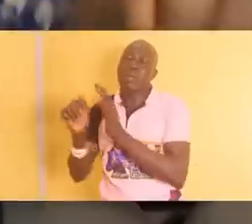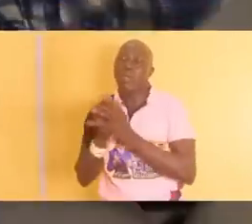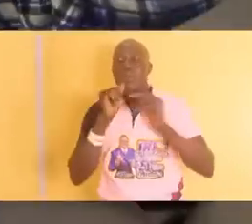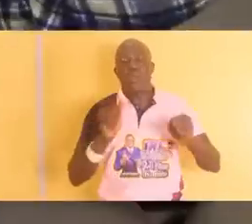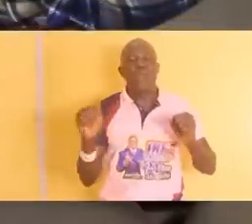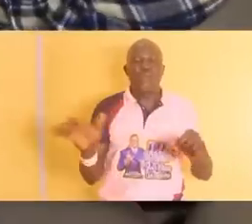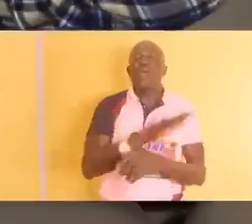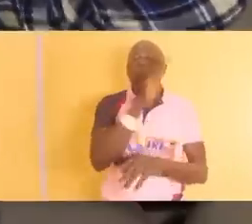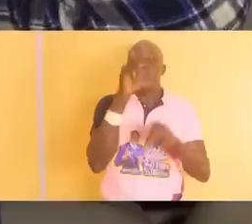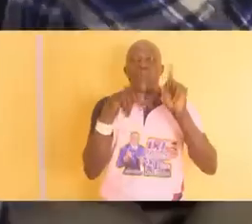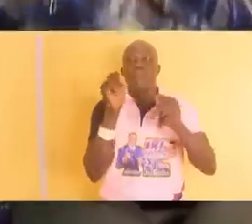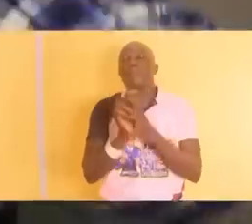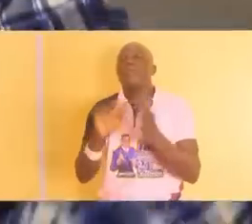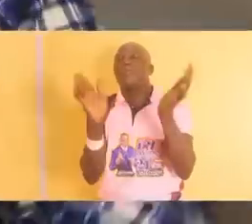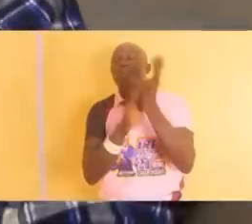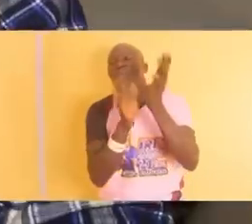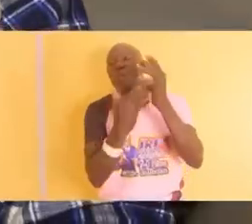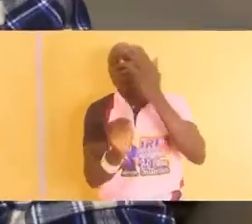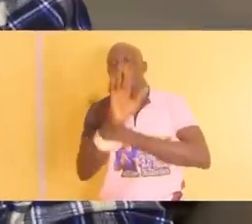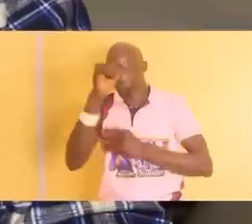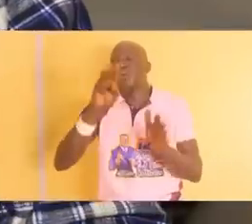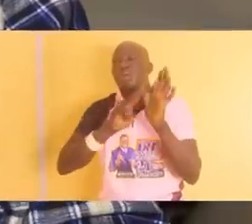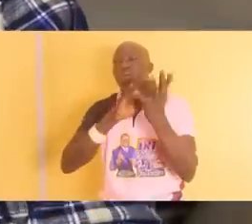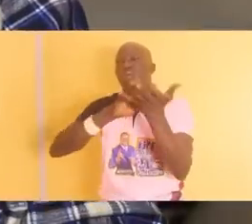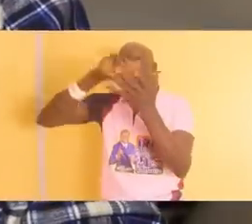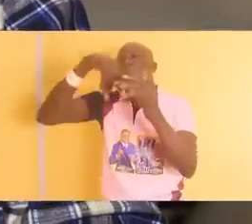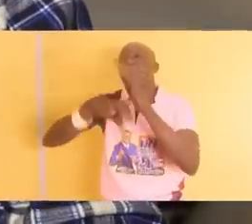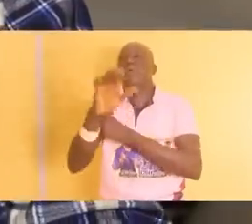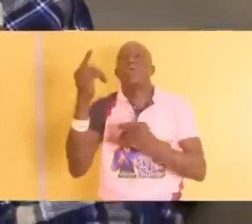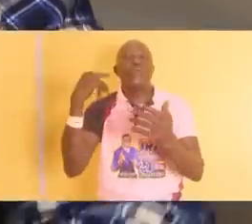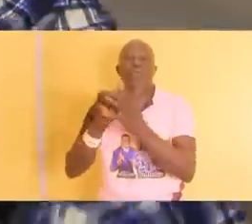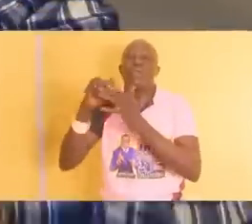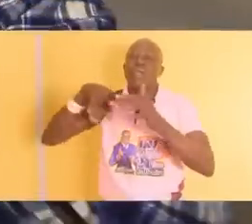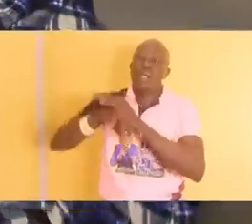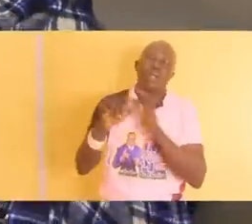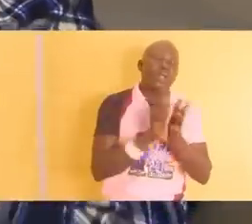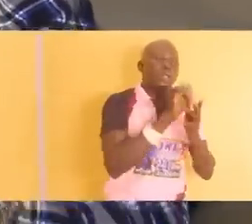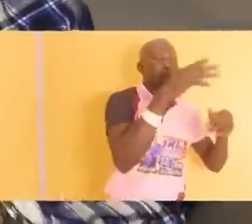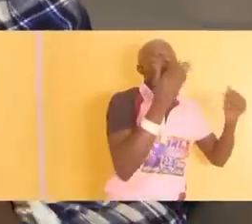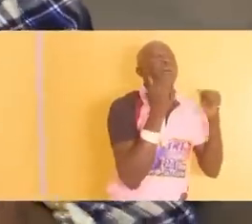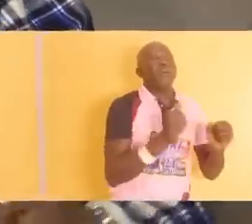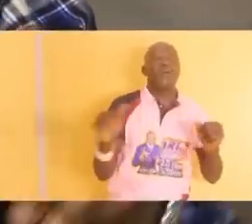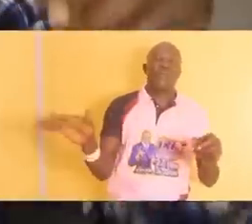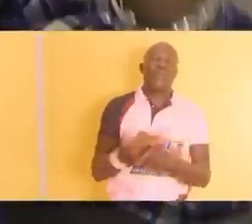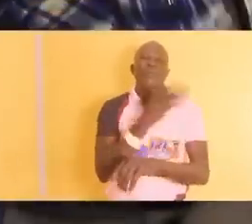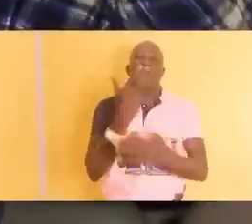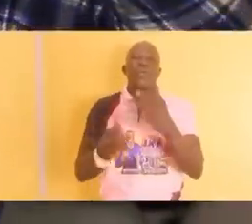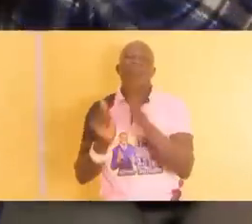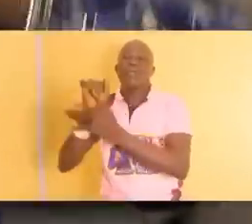will be powerful. People have been glorifying God for miraculous things. This will be